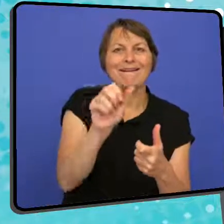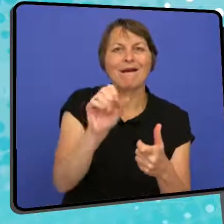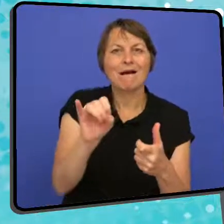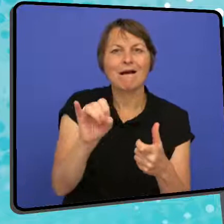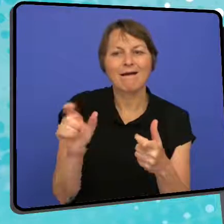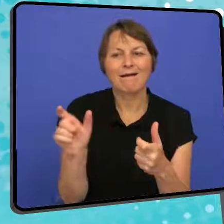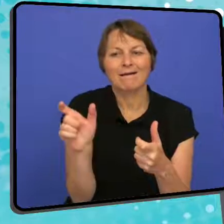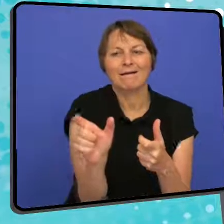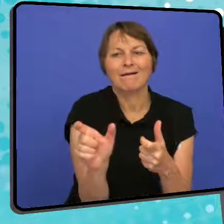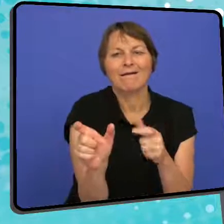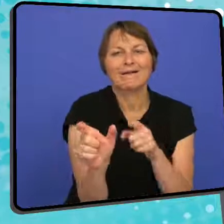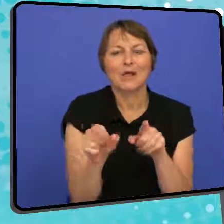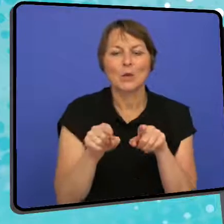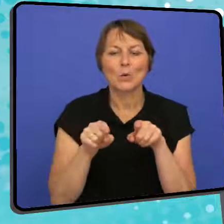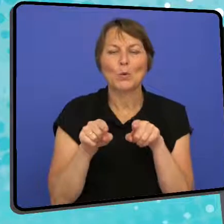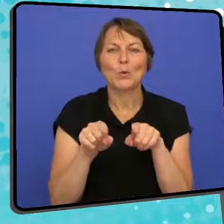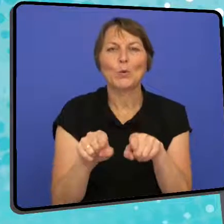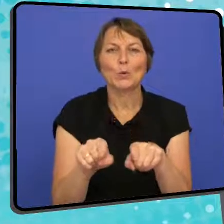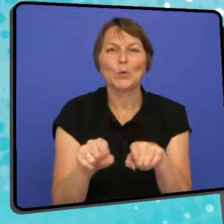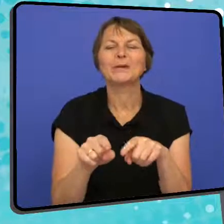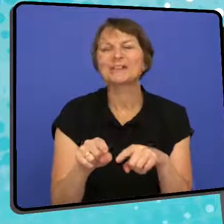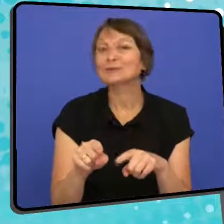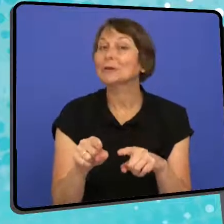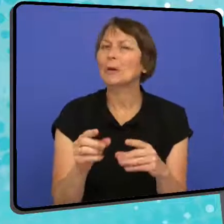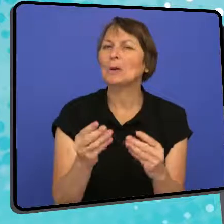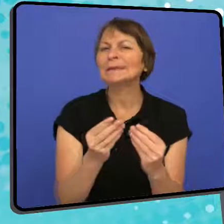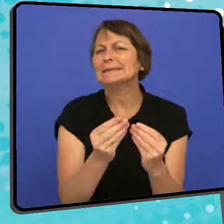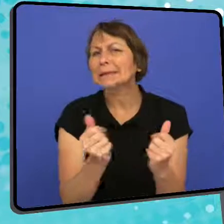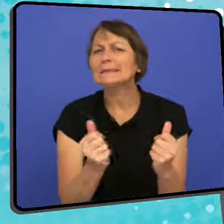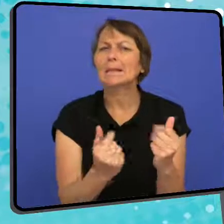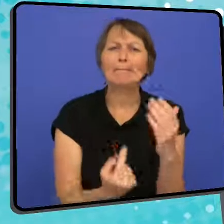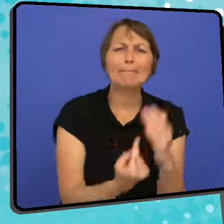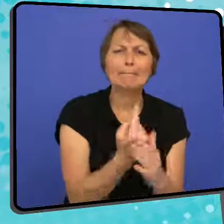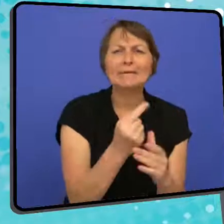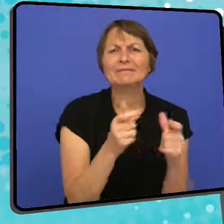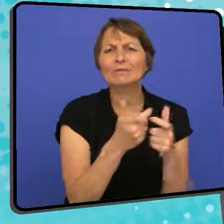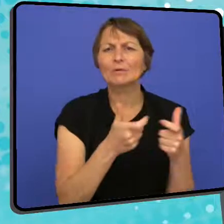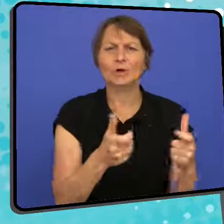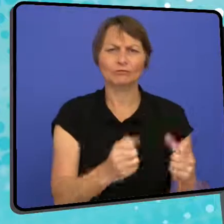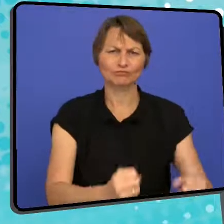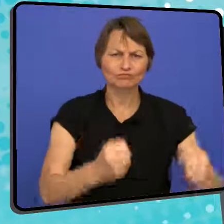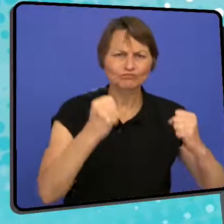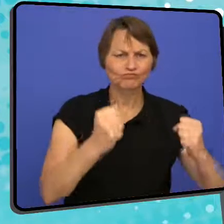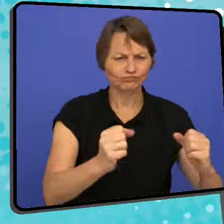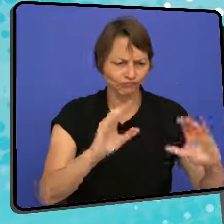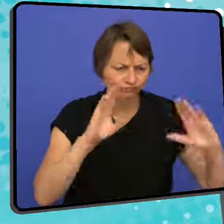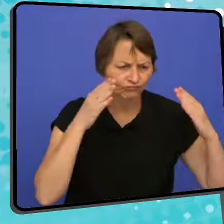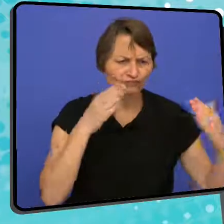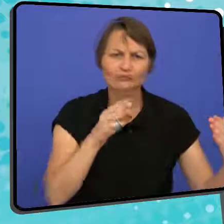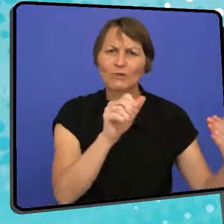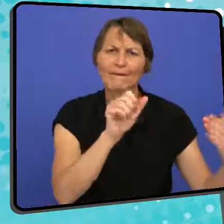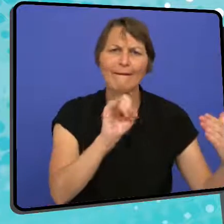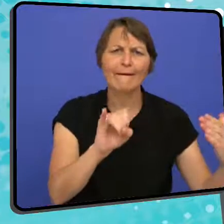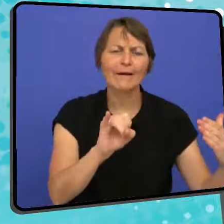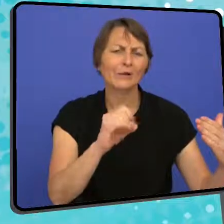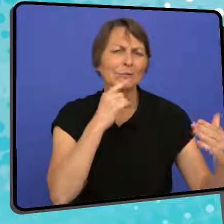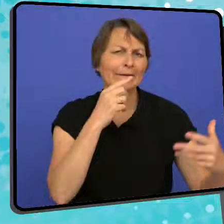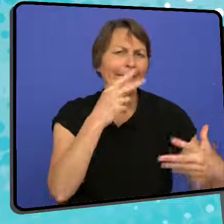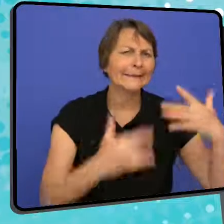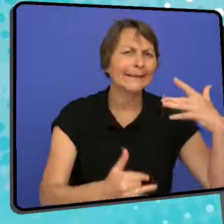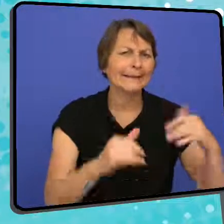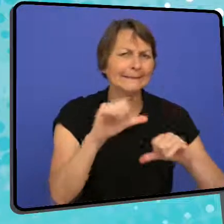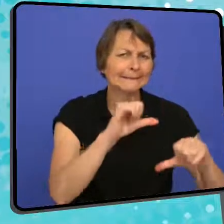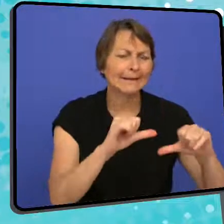that split between a pure AI conference or a more data sciencey type conference, and then that more sort